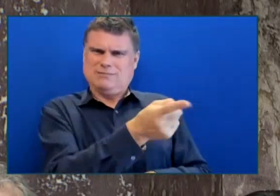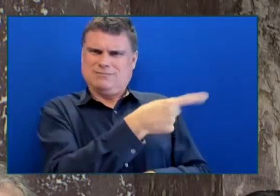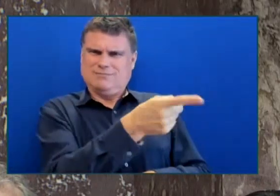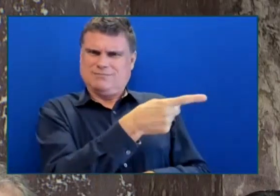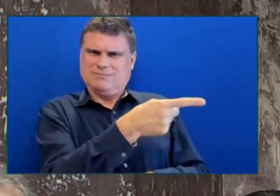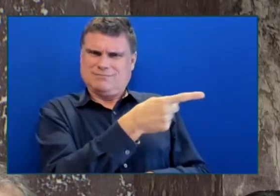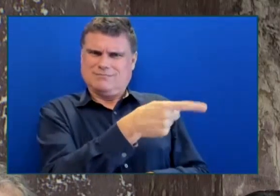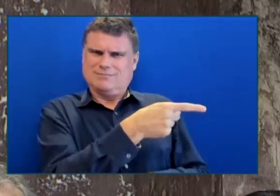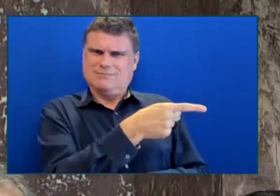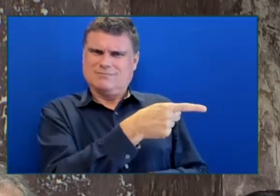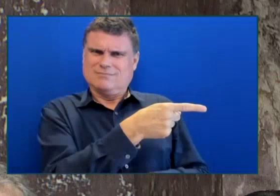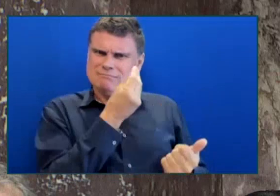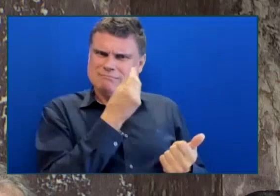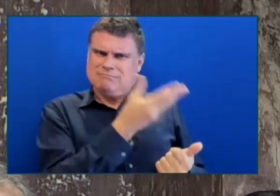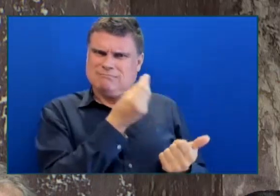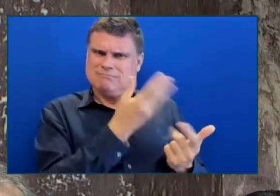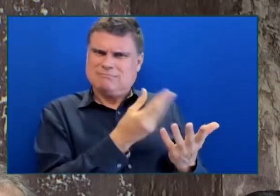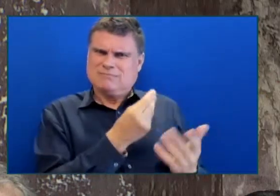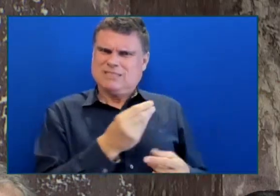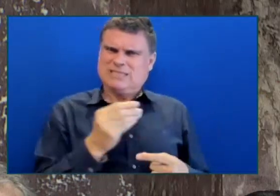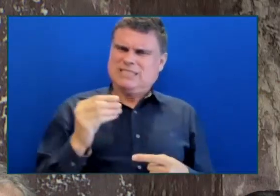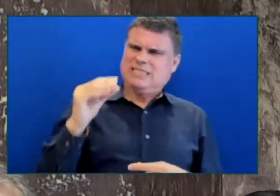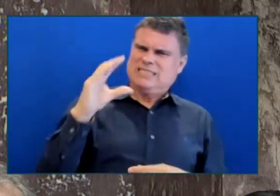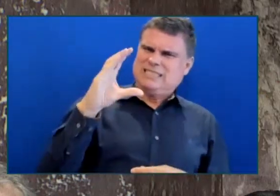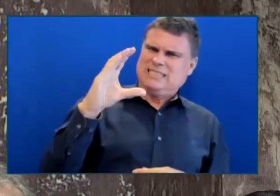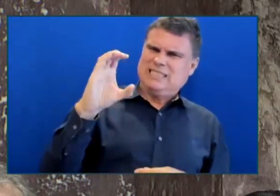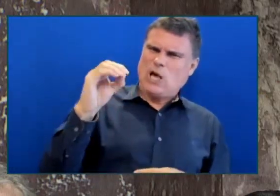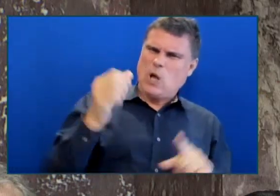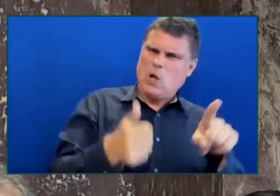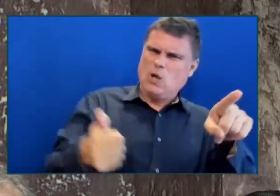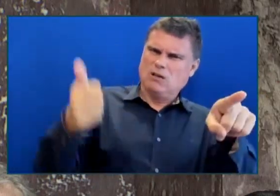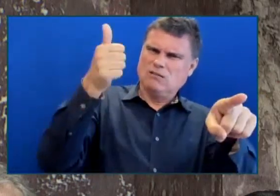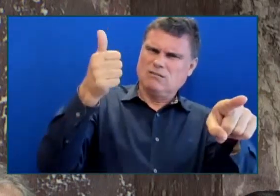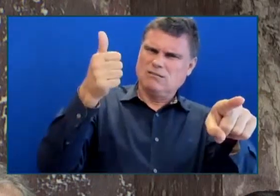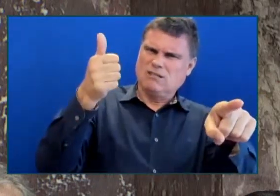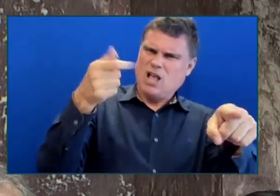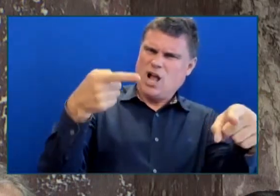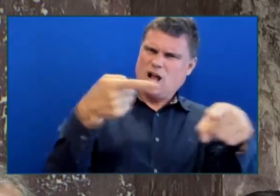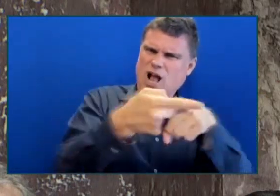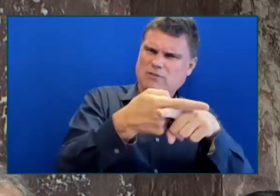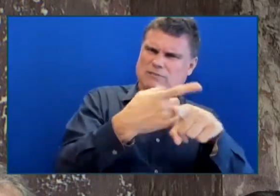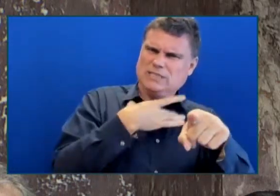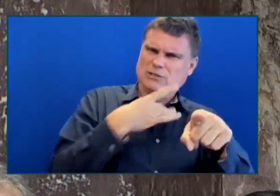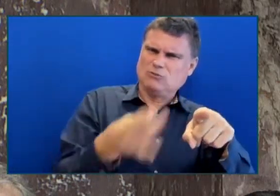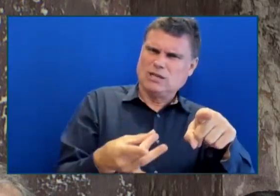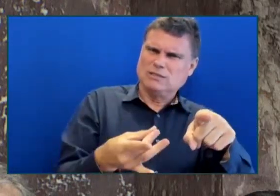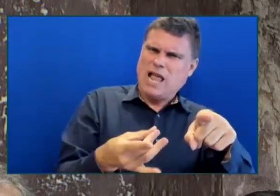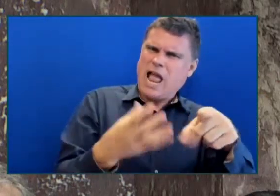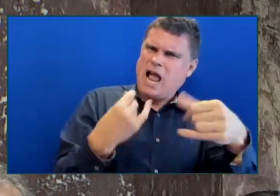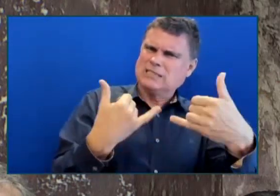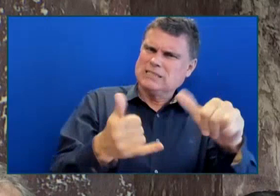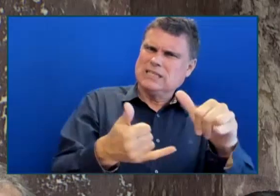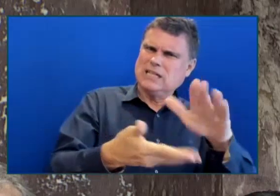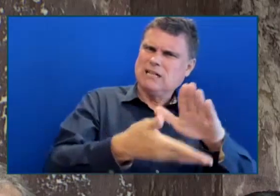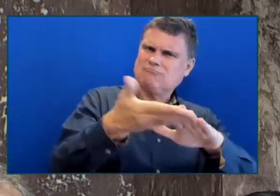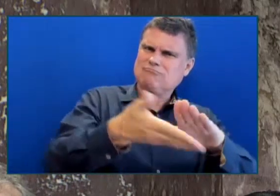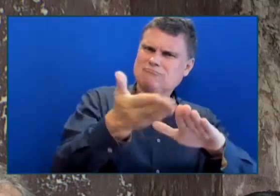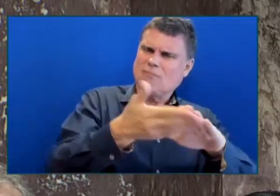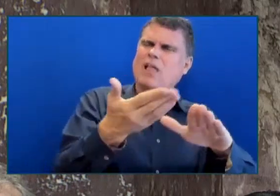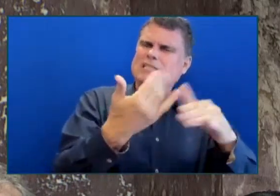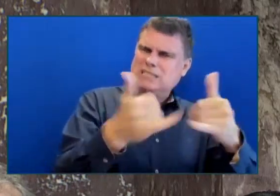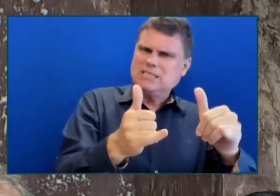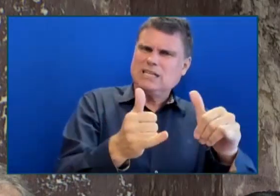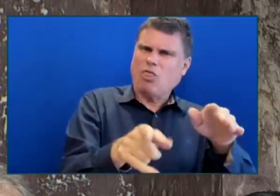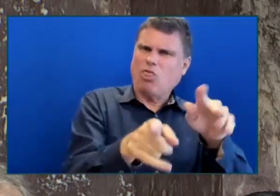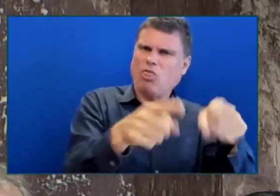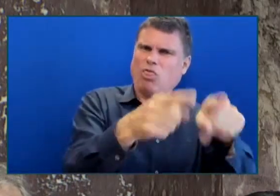CEO to be in direct conflict of interest, these infractions are still occurring. So the question for the member across the way is, what did he do when he had this